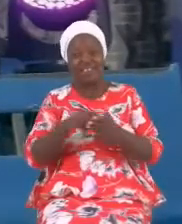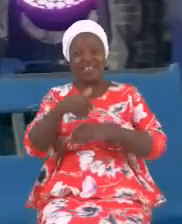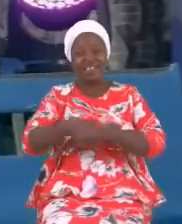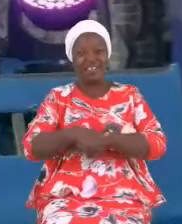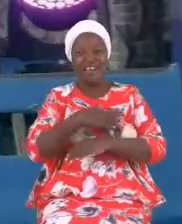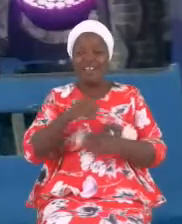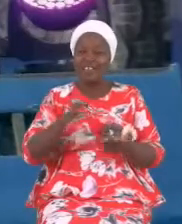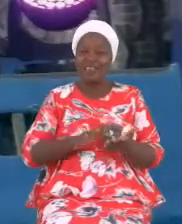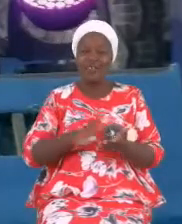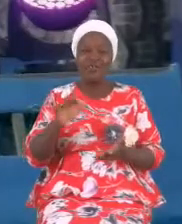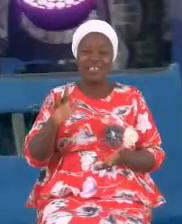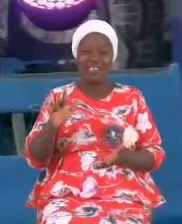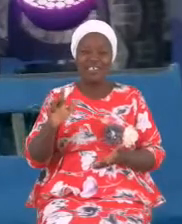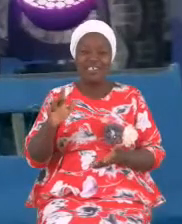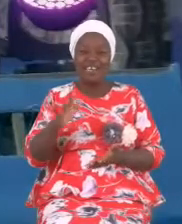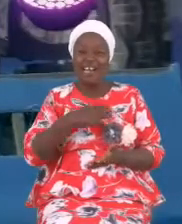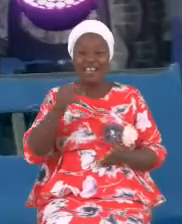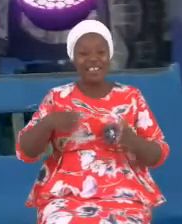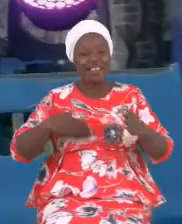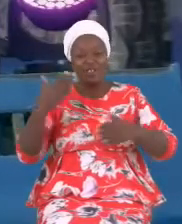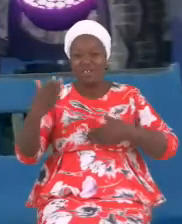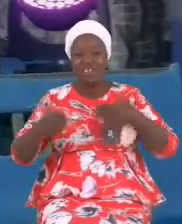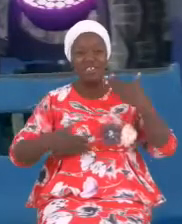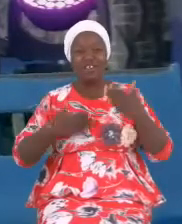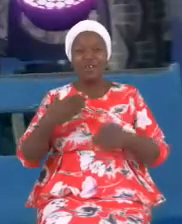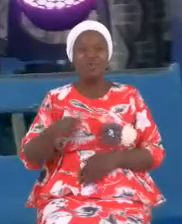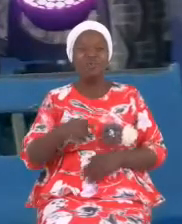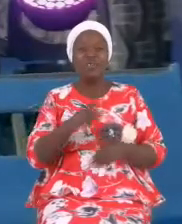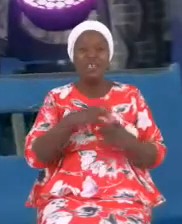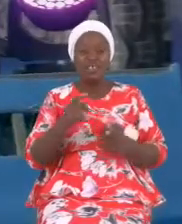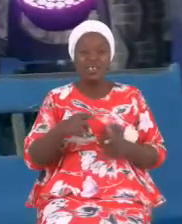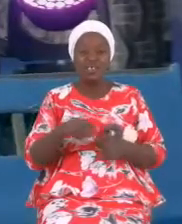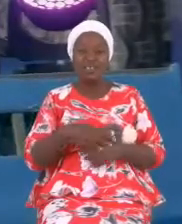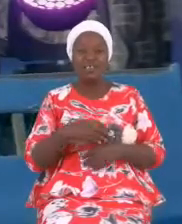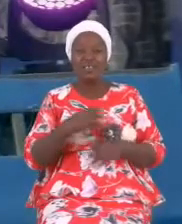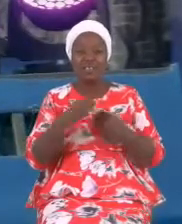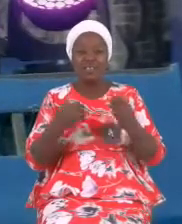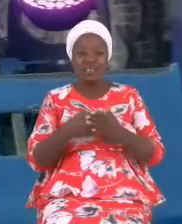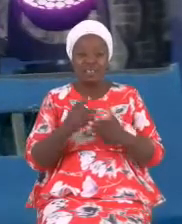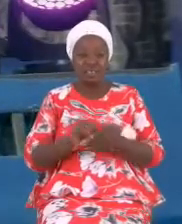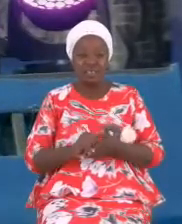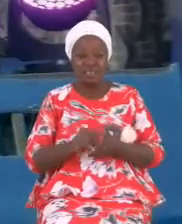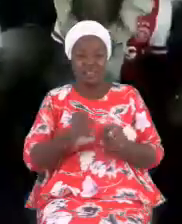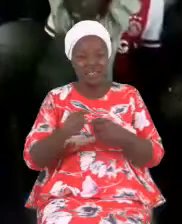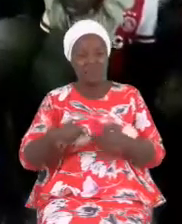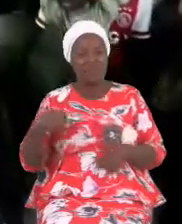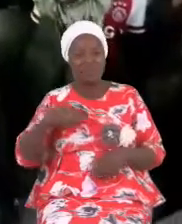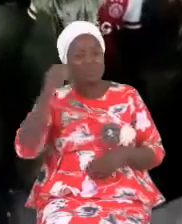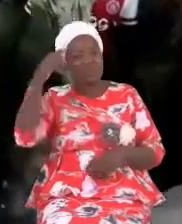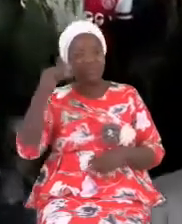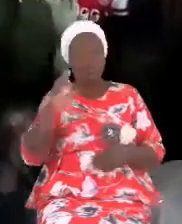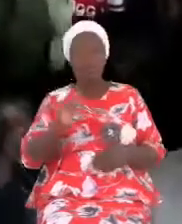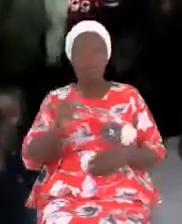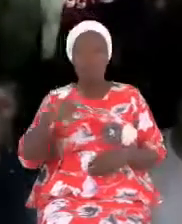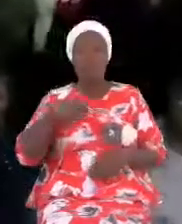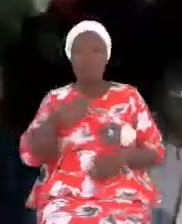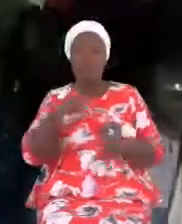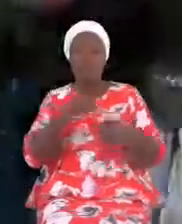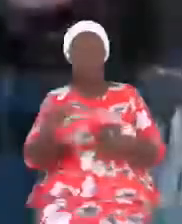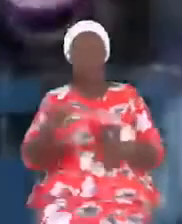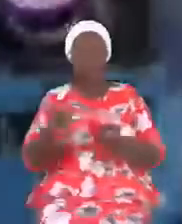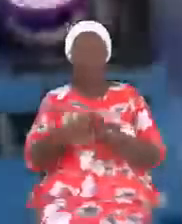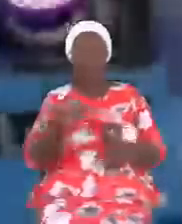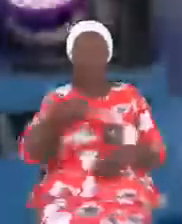glory, and the joy, and the fellowship, then I think of where we're going. We're going to